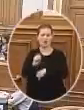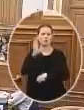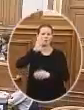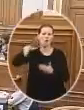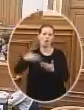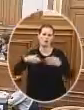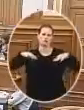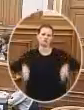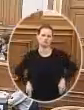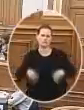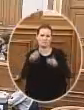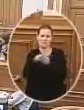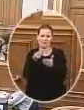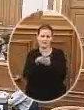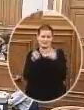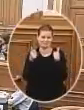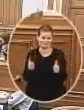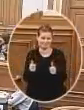Thank you. I